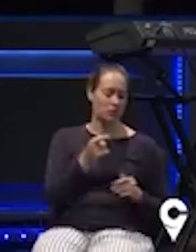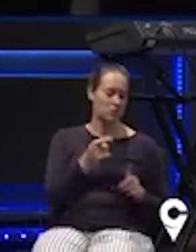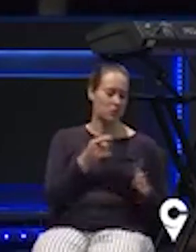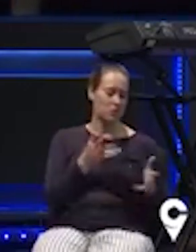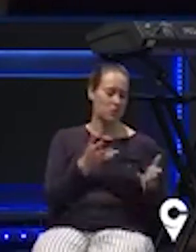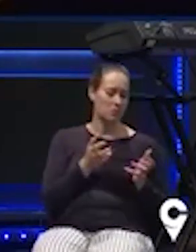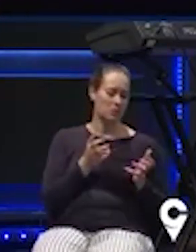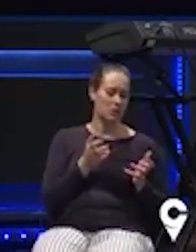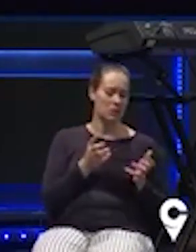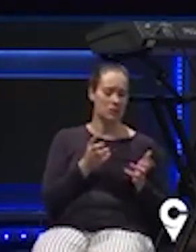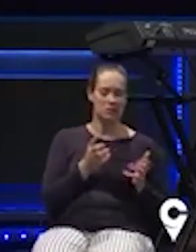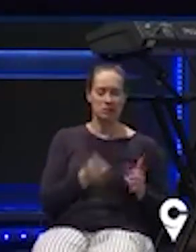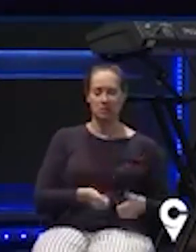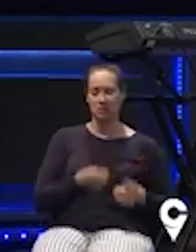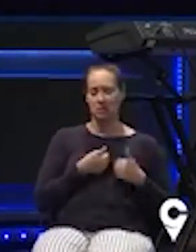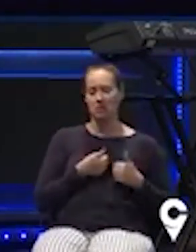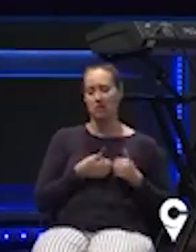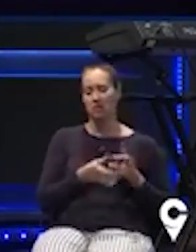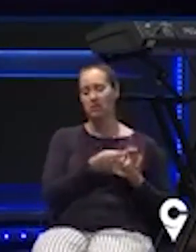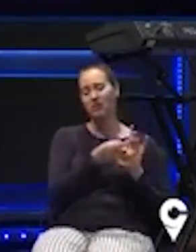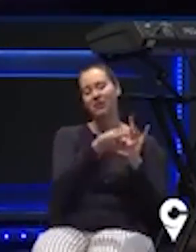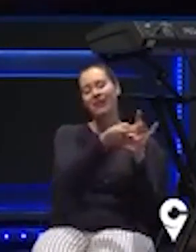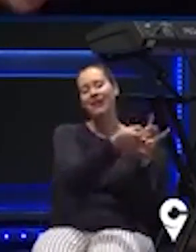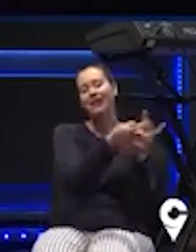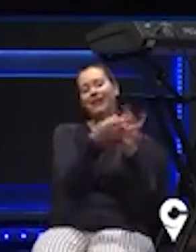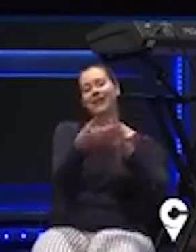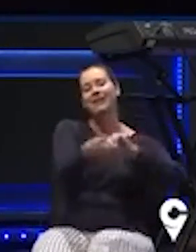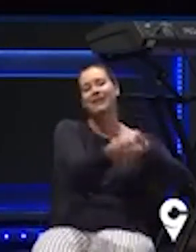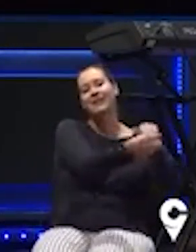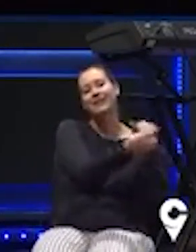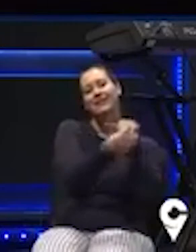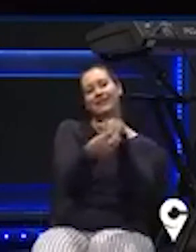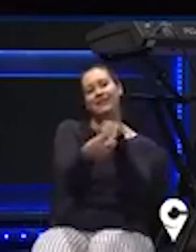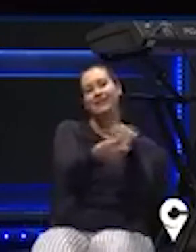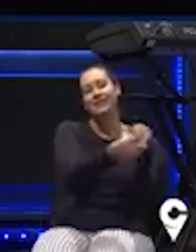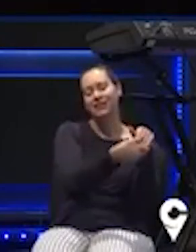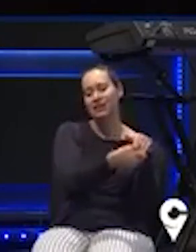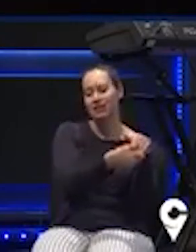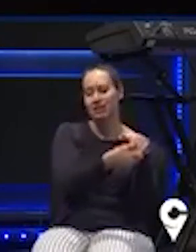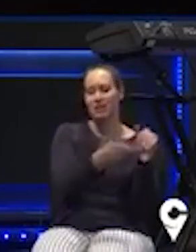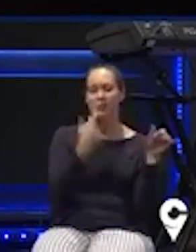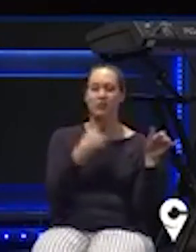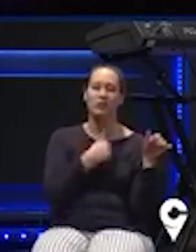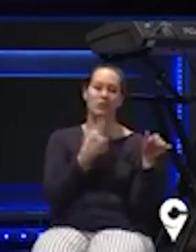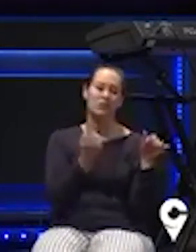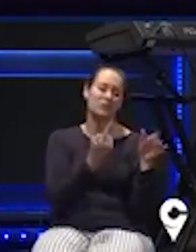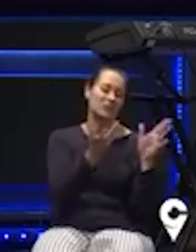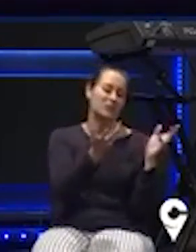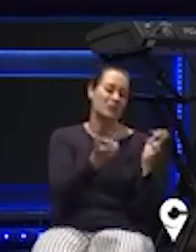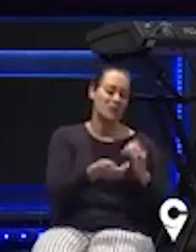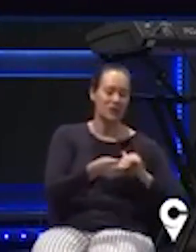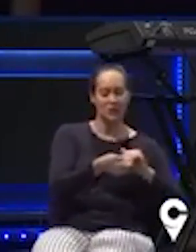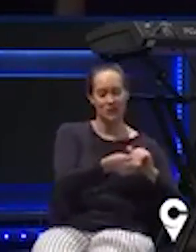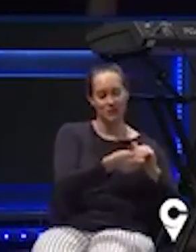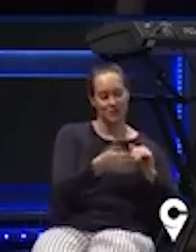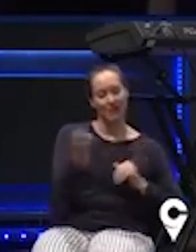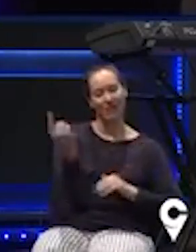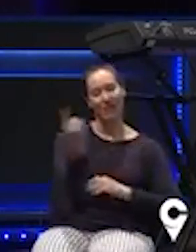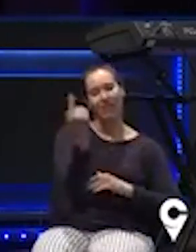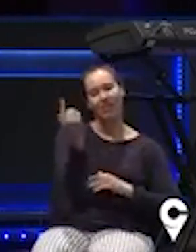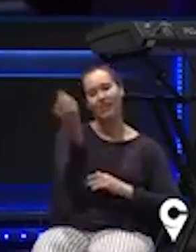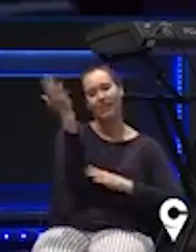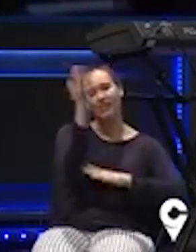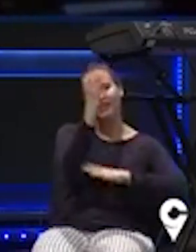Whatever you want to do on Saturday night, Friday night, that's okay. Do whatever you want to do because we just want unity. We just all want to get along.